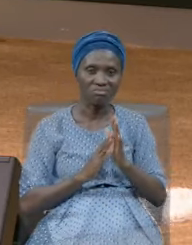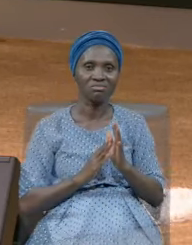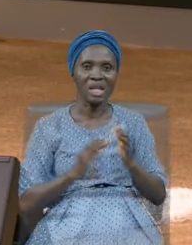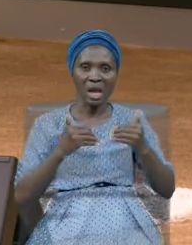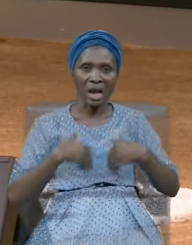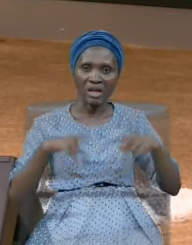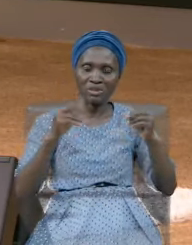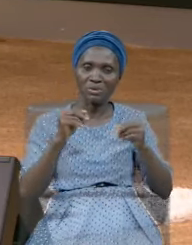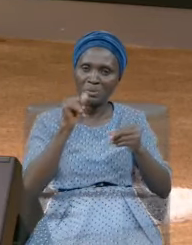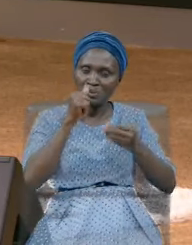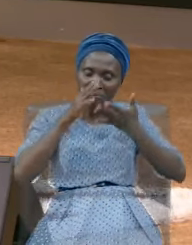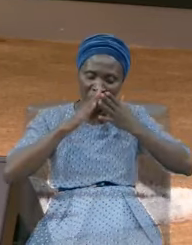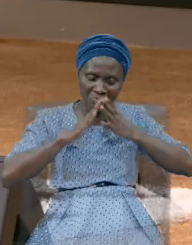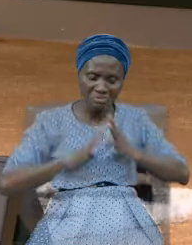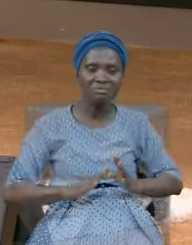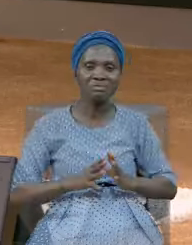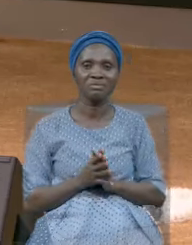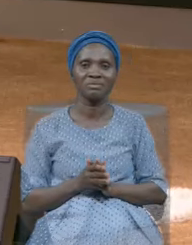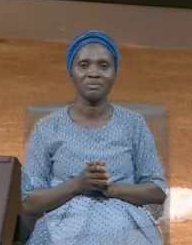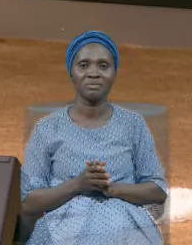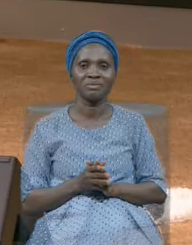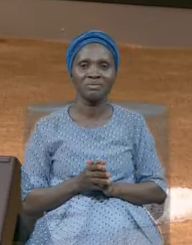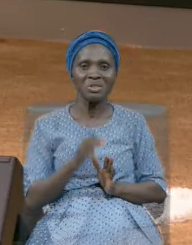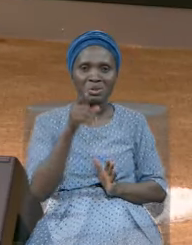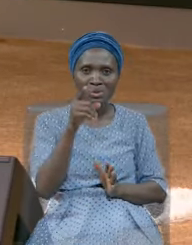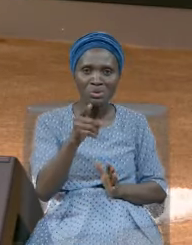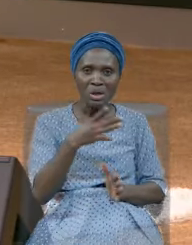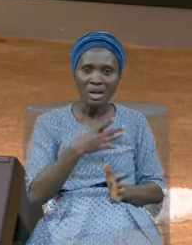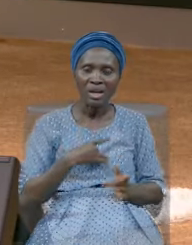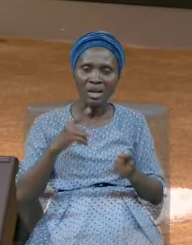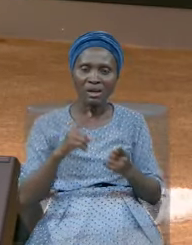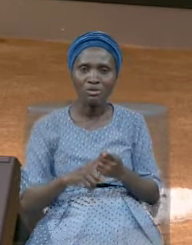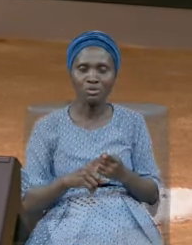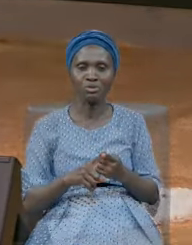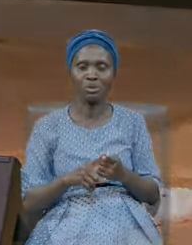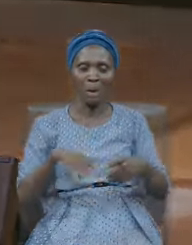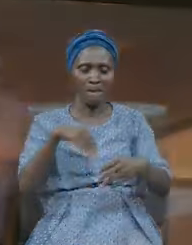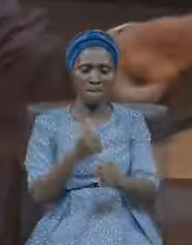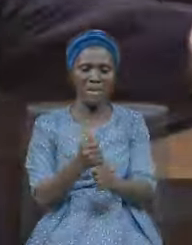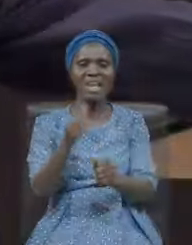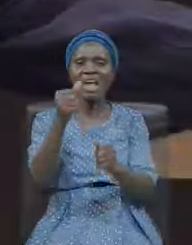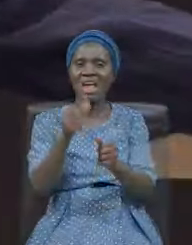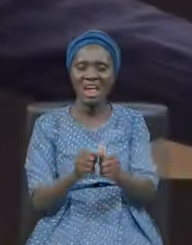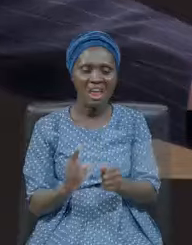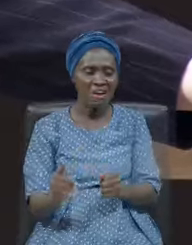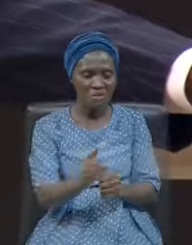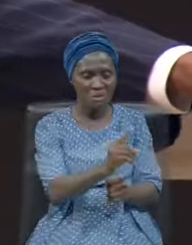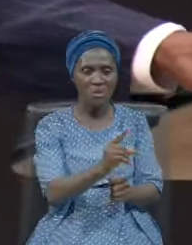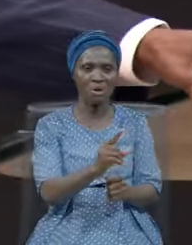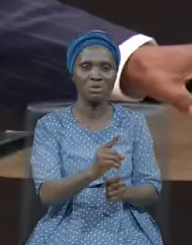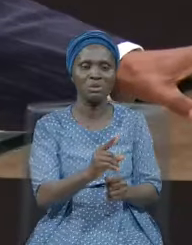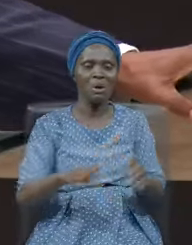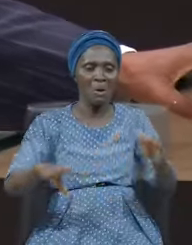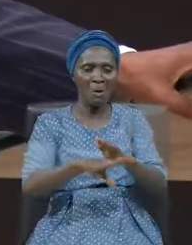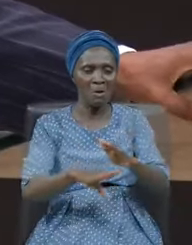gentleness, you handle everybody as if you are their